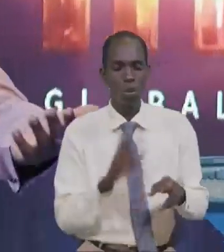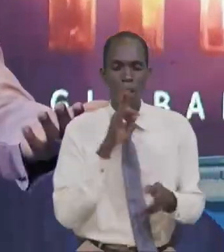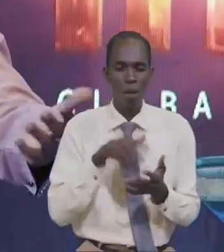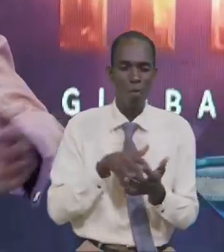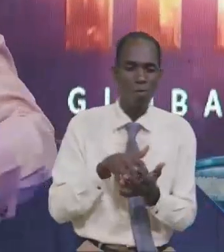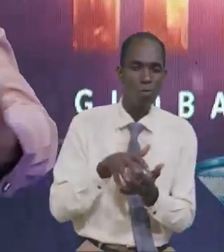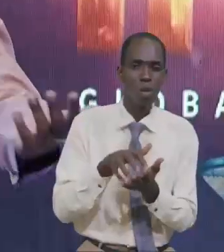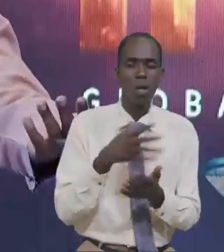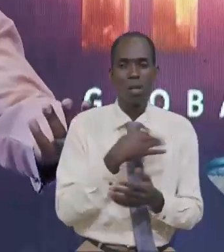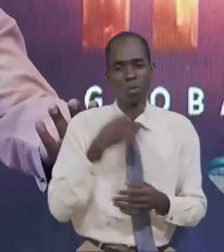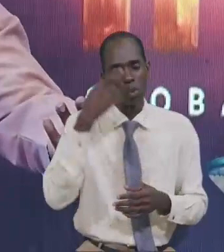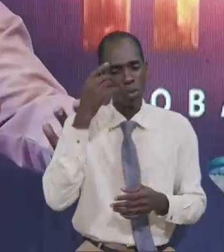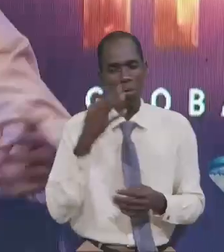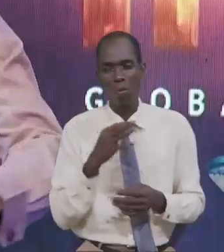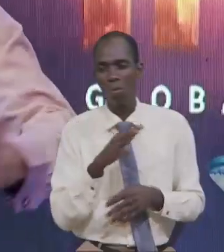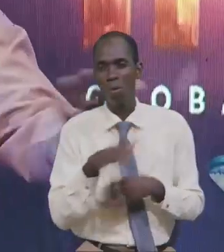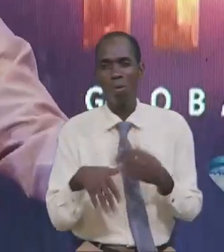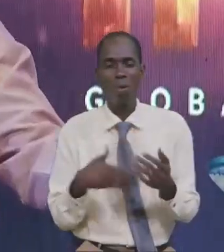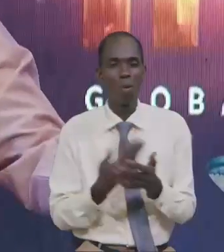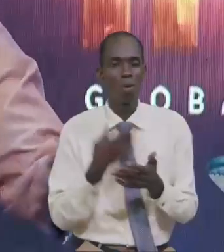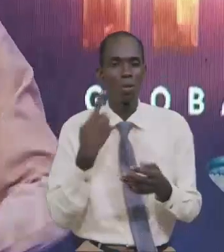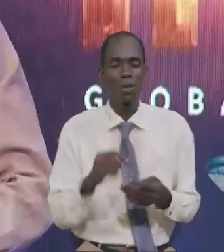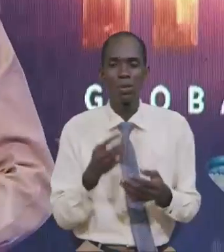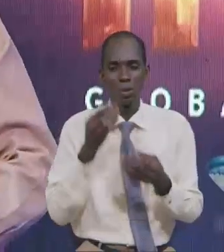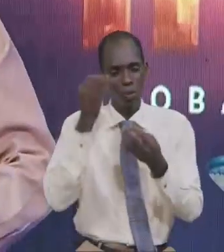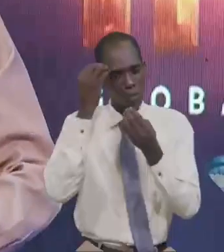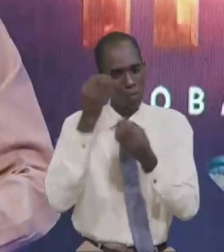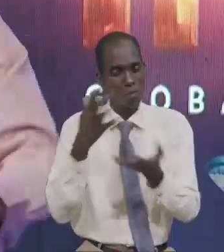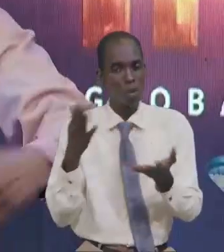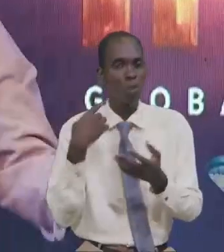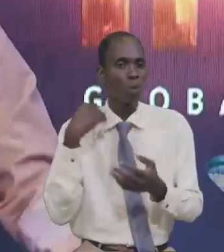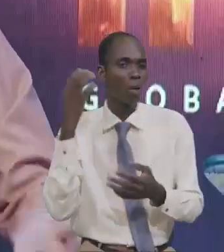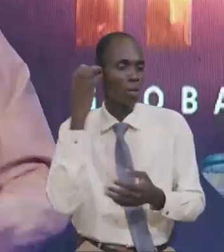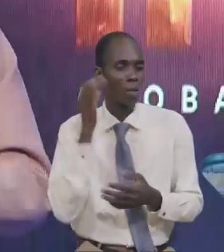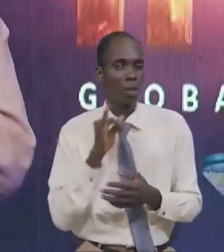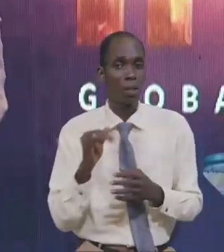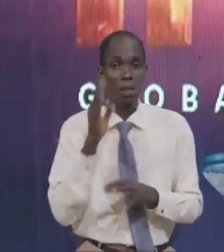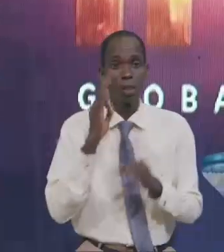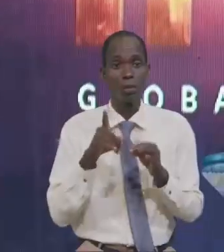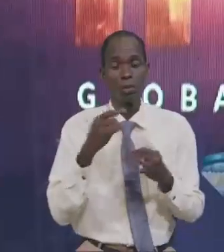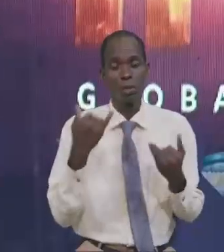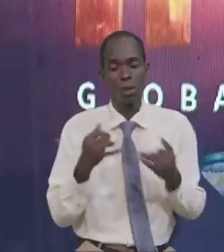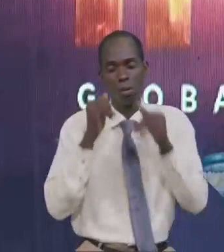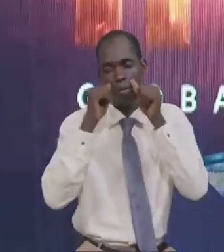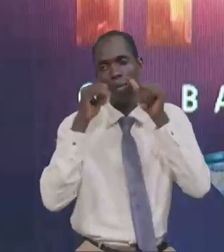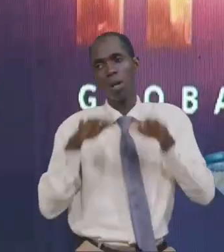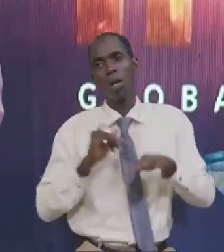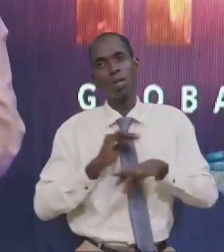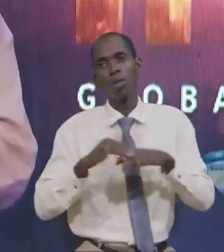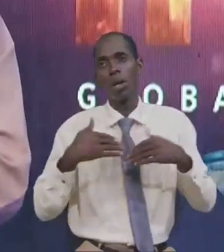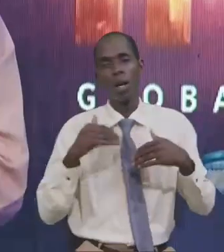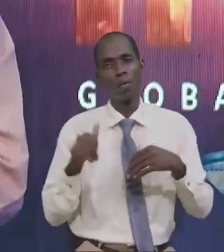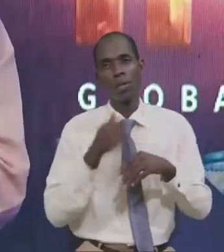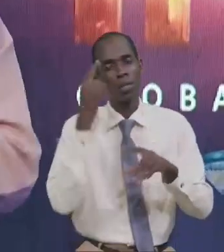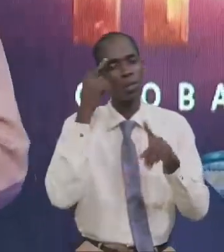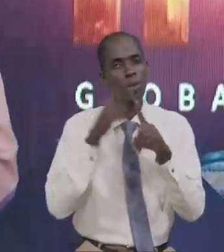any goal, I don't have any place to go, what can I do now? Look at our country, look at this. If I were born